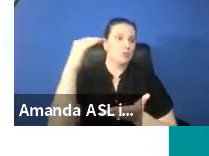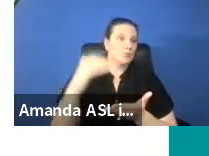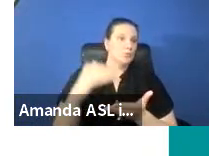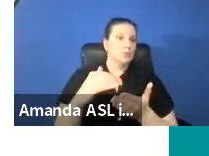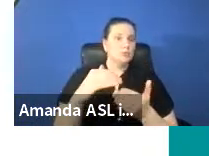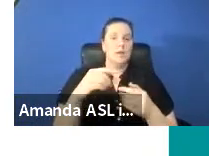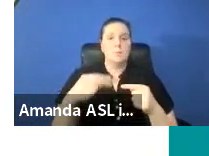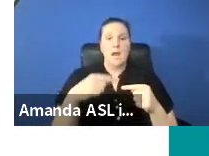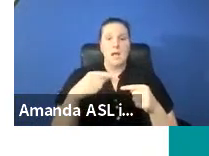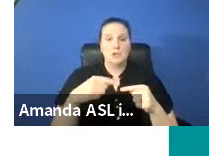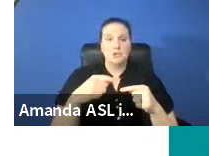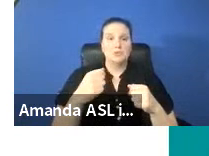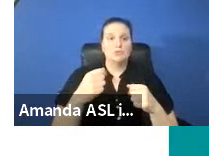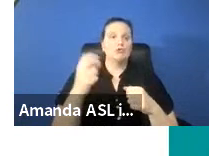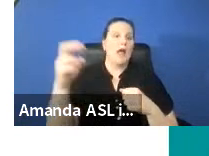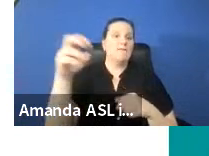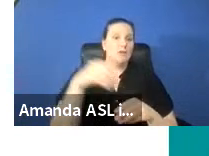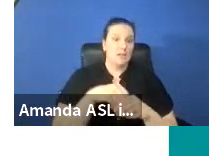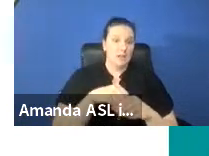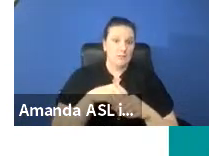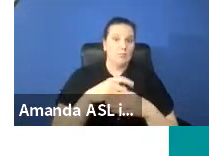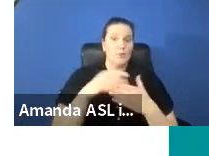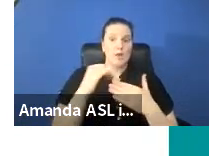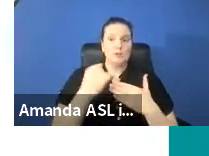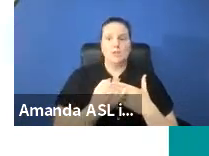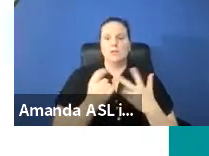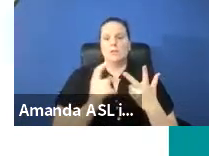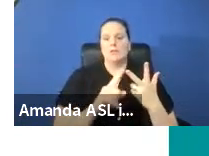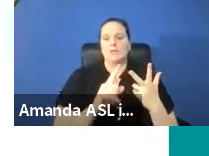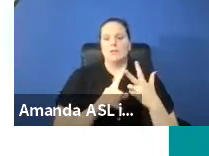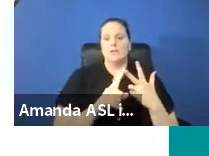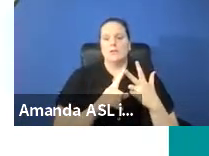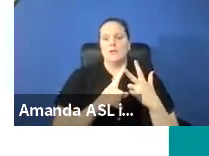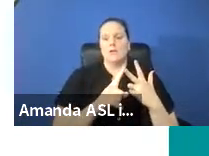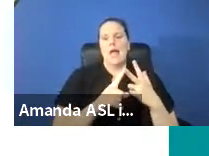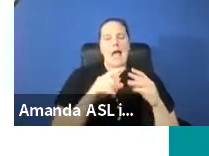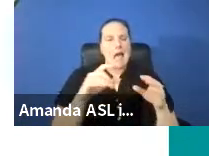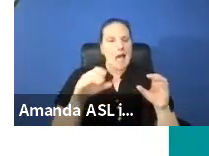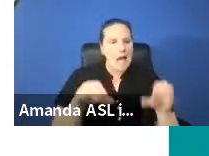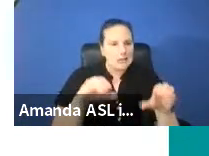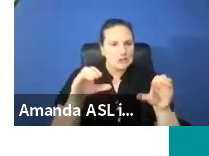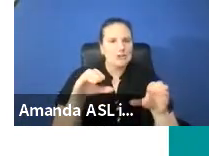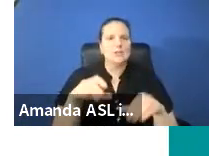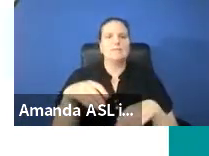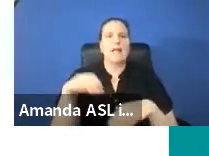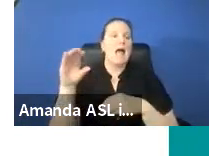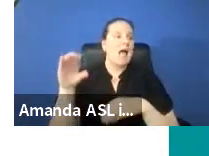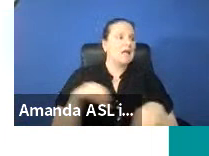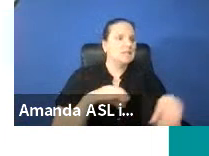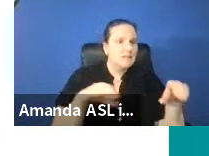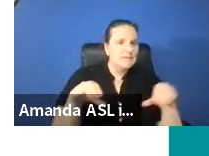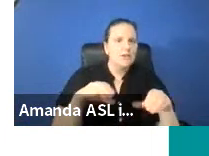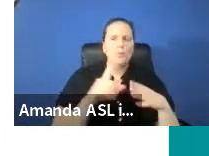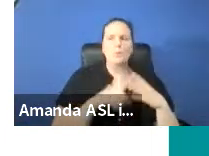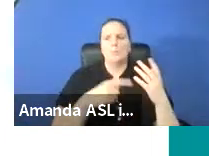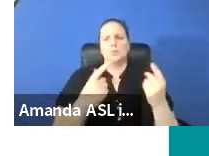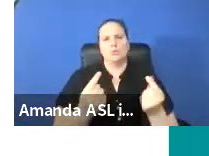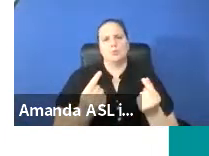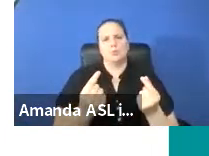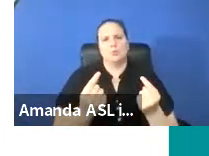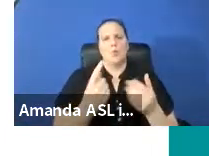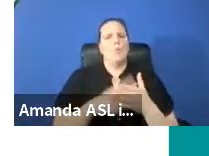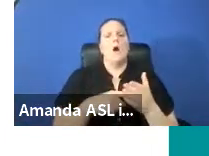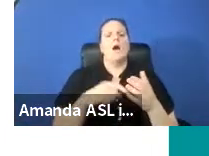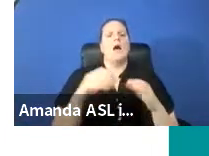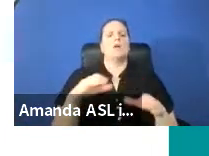project. And then finally, moving into activities or actions, what will we do? So what are the